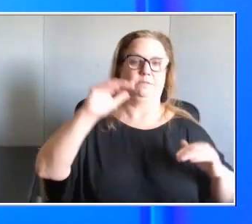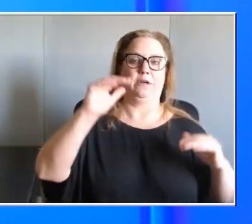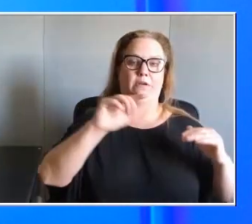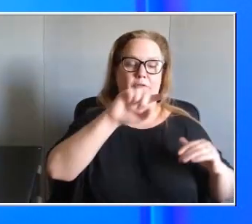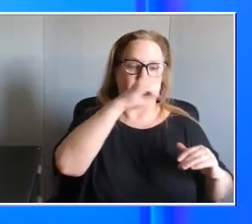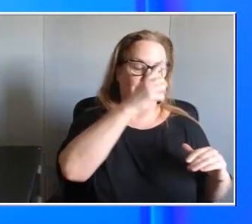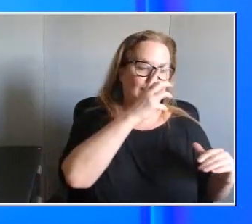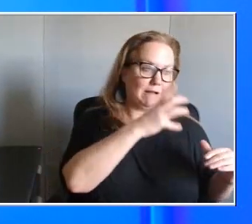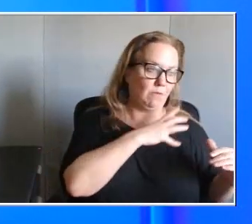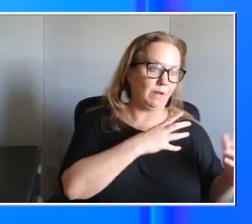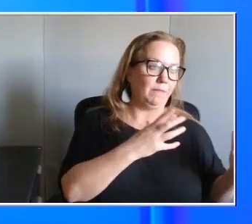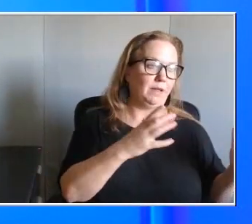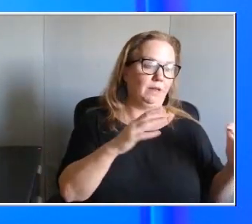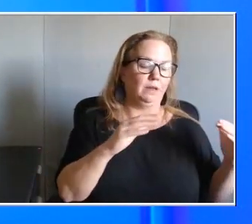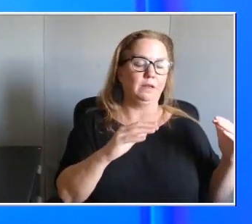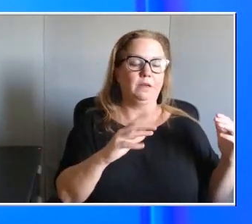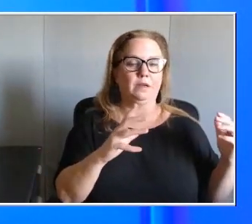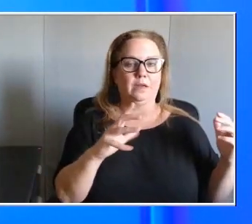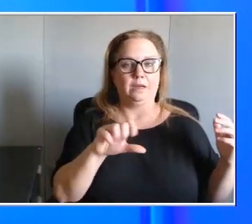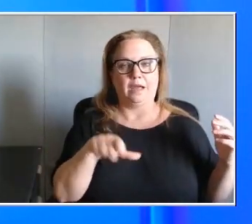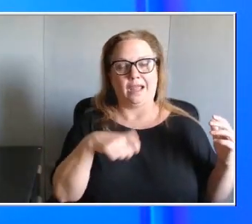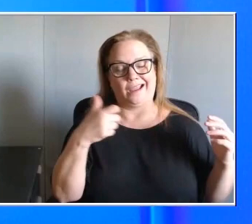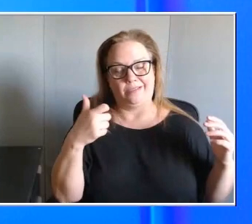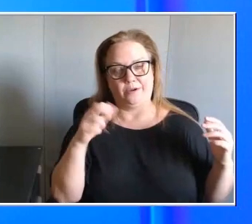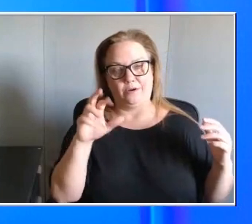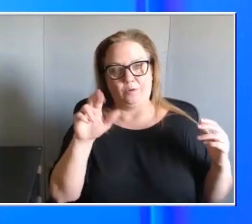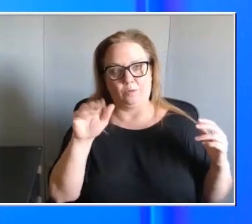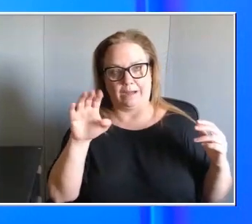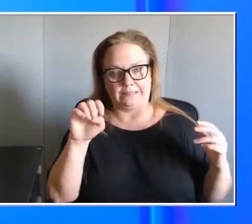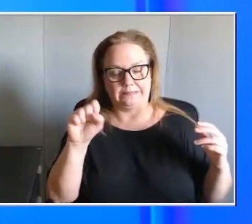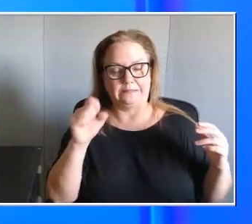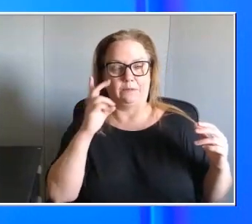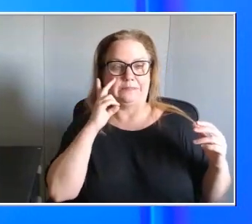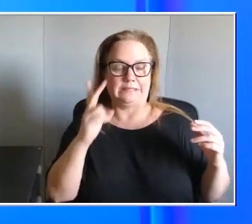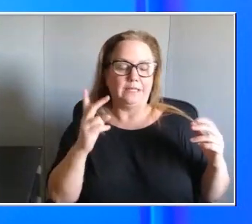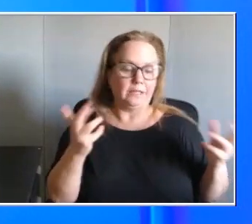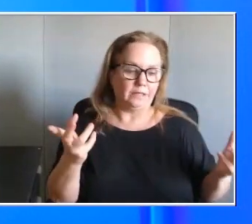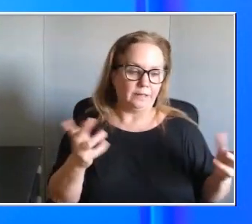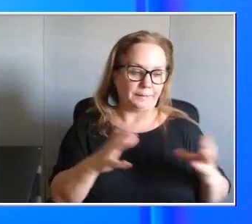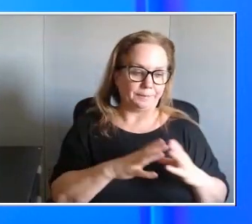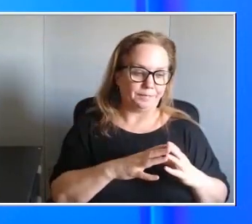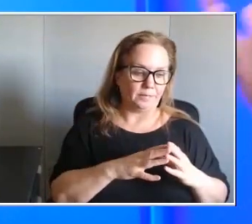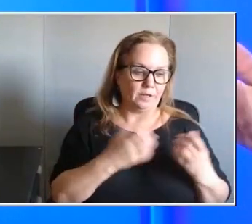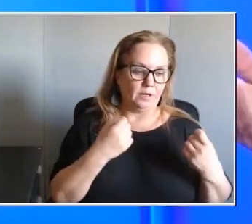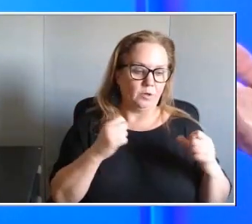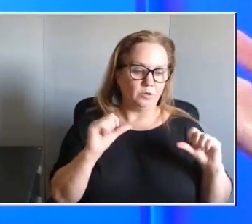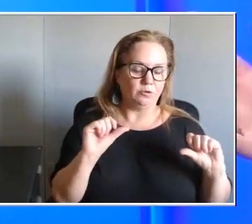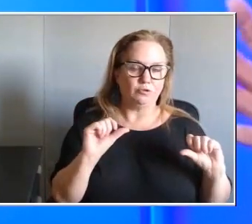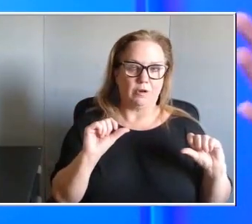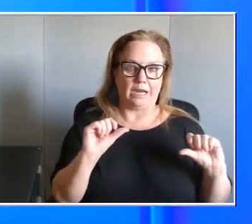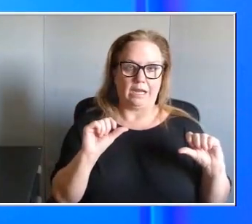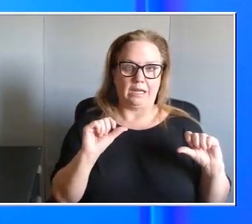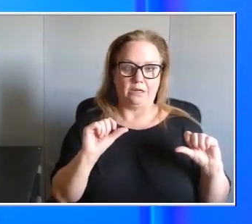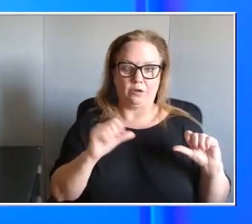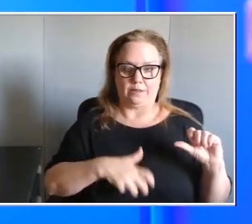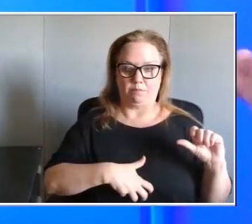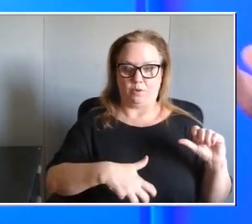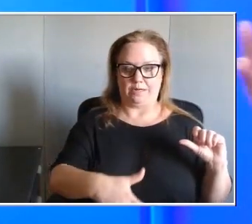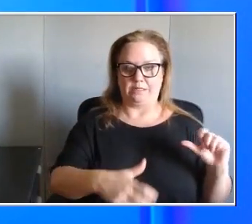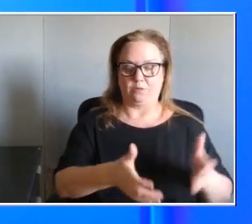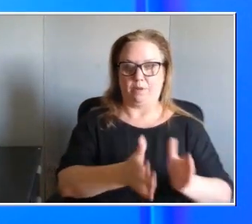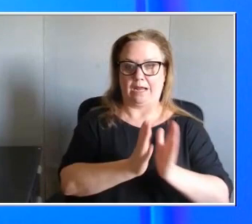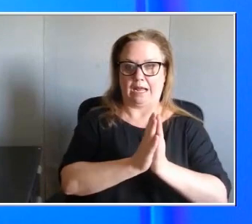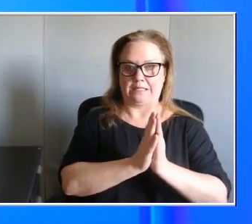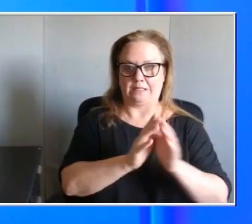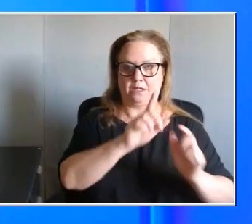women and other individuals that we see. So we are during the course of the pregnancy, we ask a series